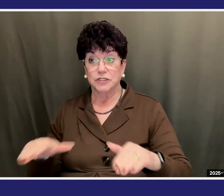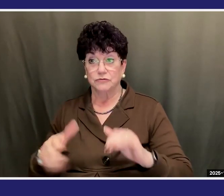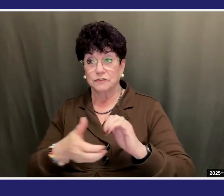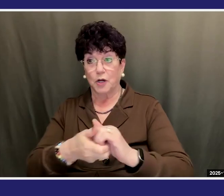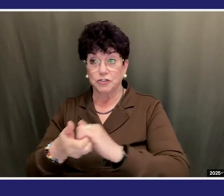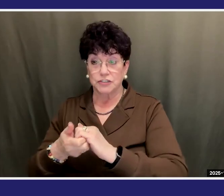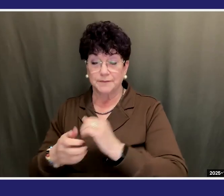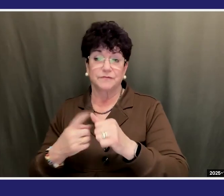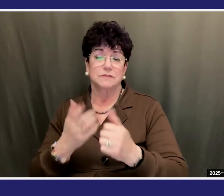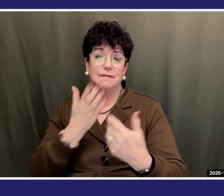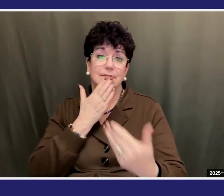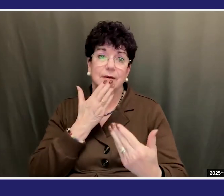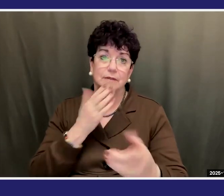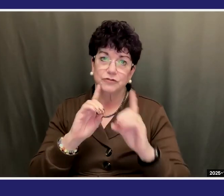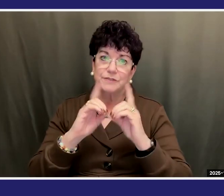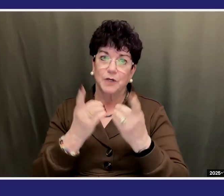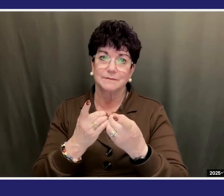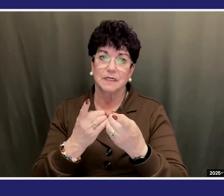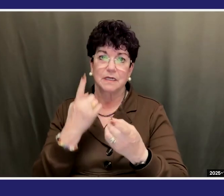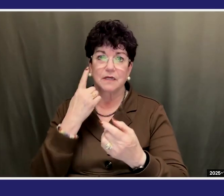thank the department for